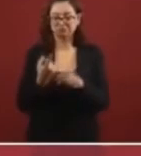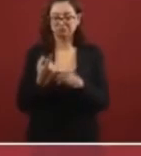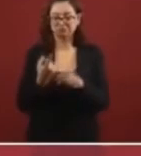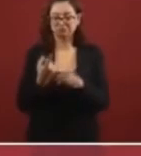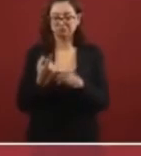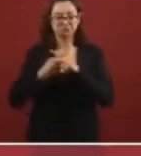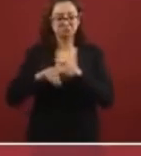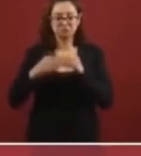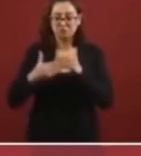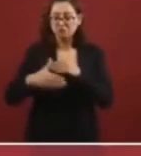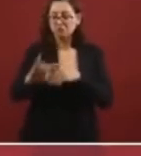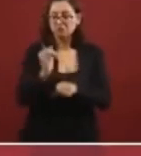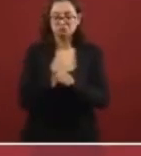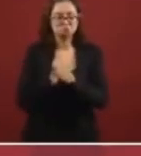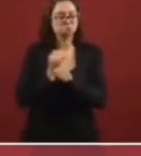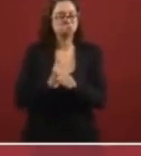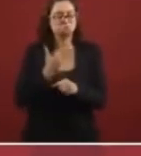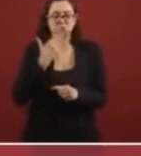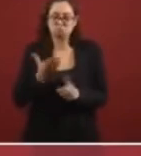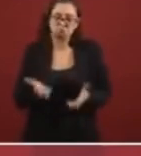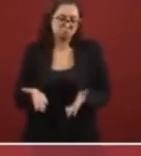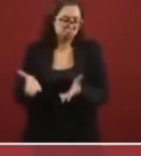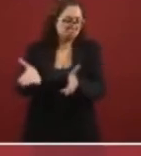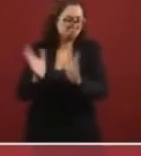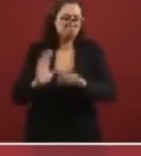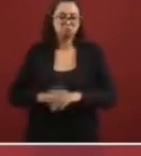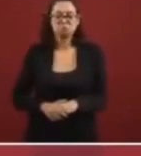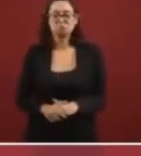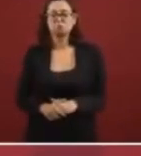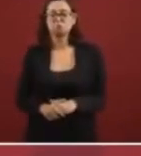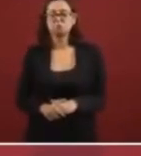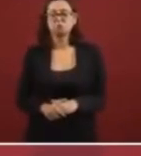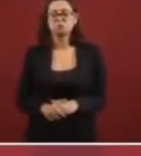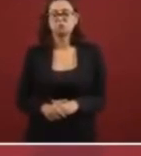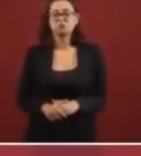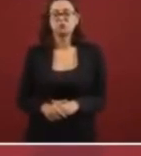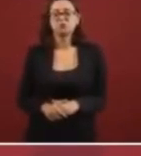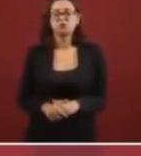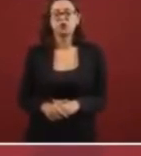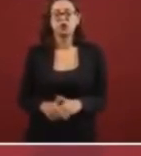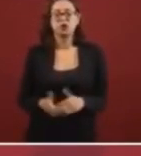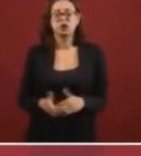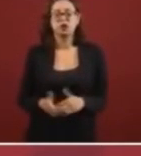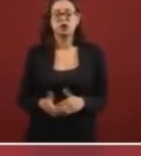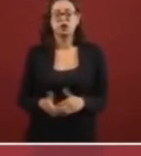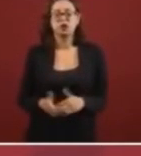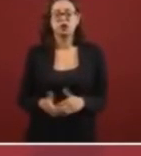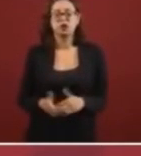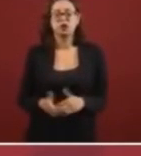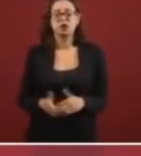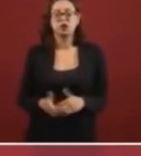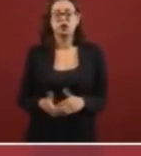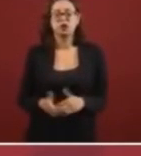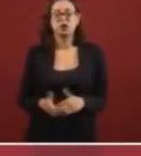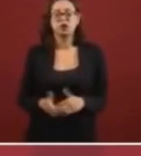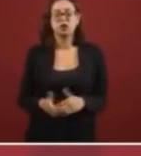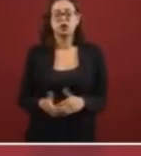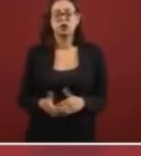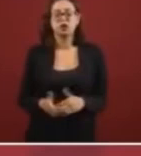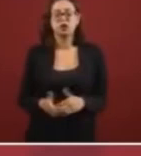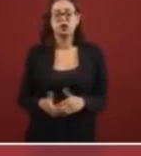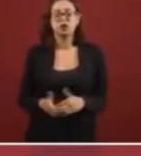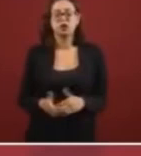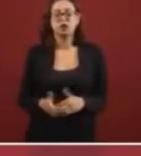let them go forward. Yo sostuve al inicio del gobierno cuando tomé posesión. I sustained at